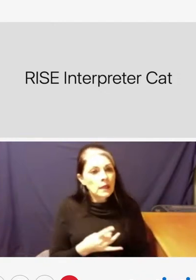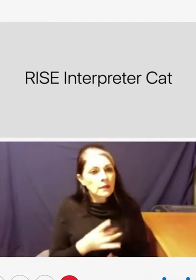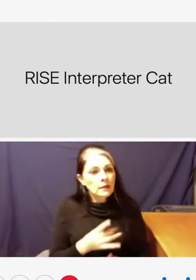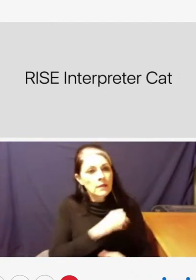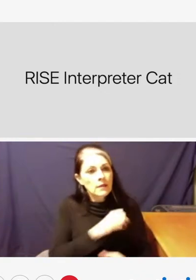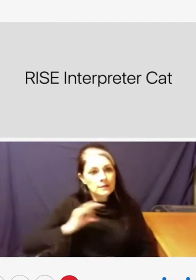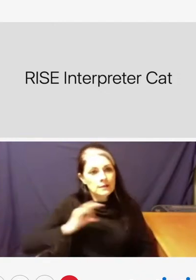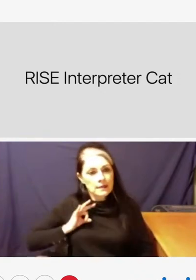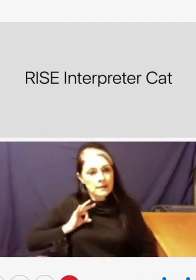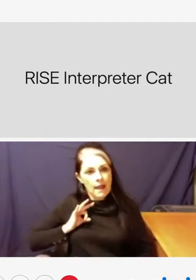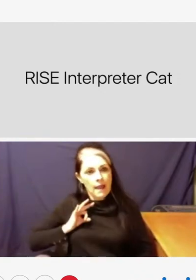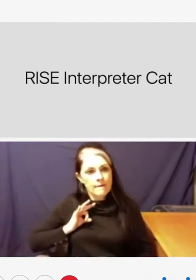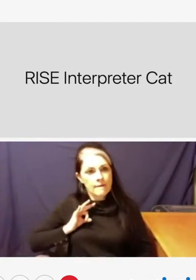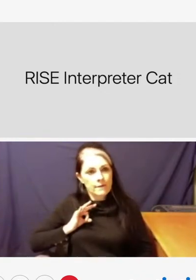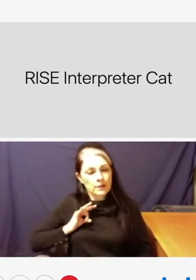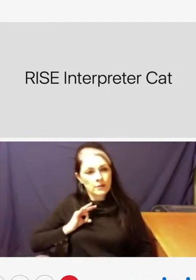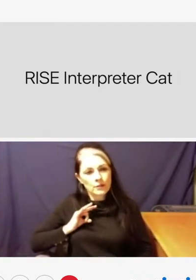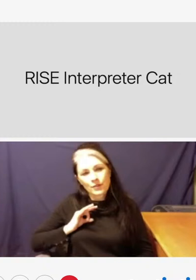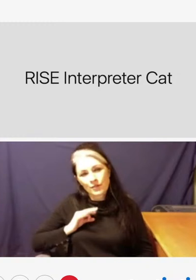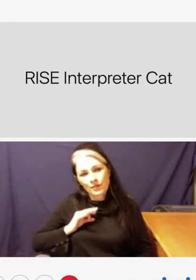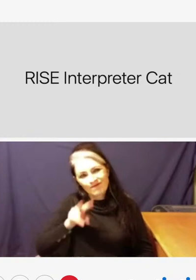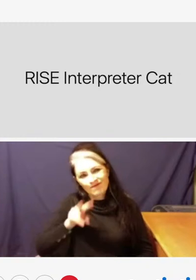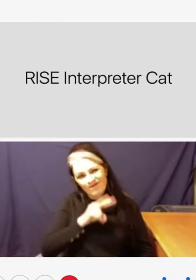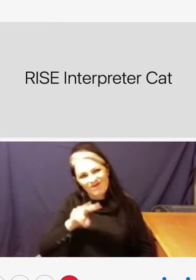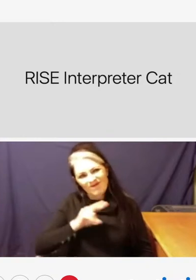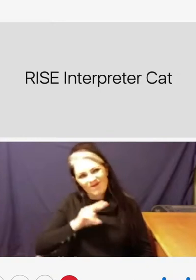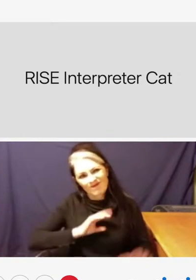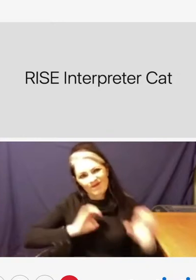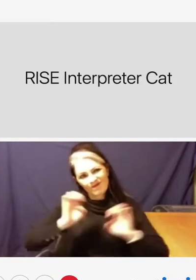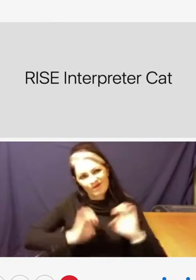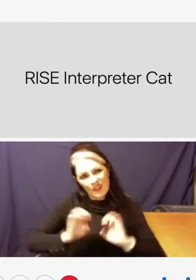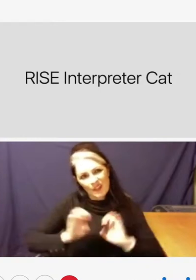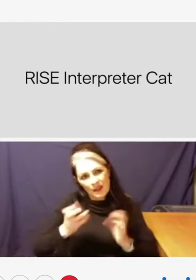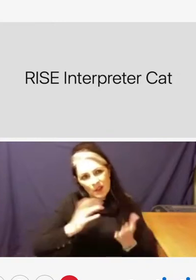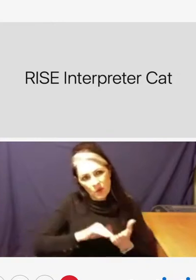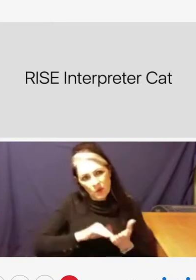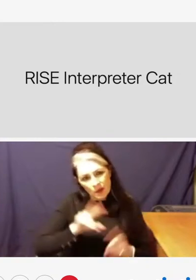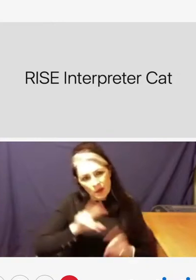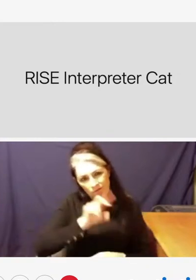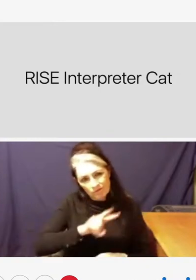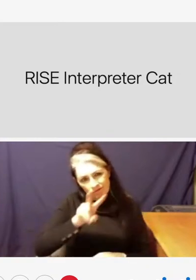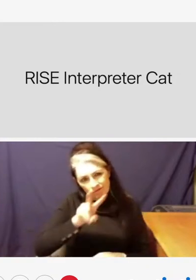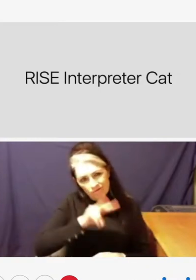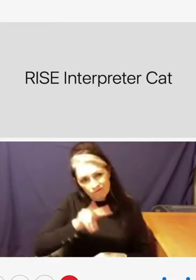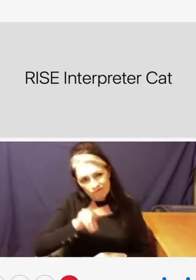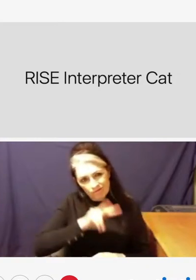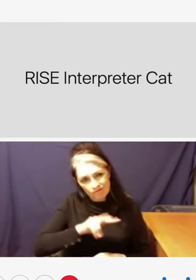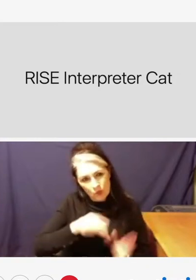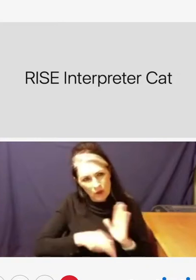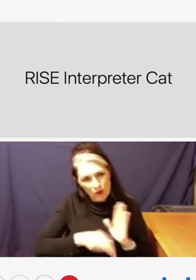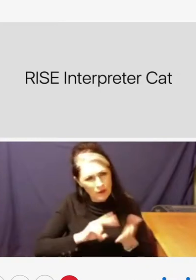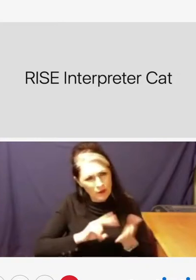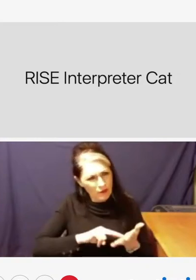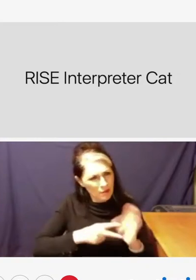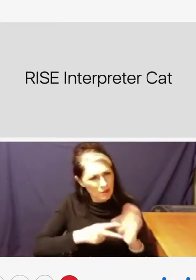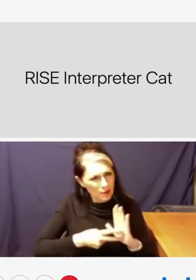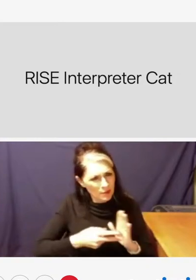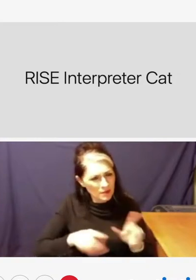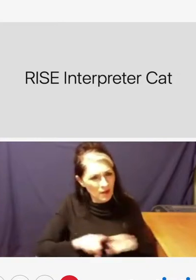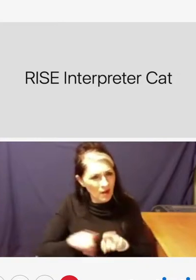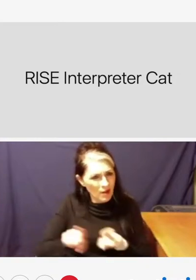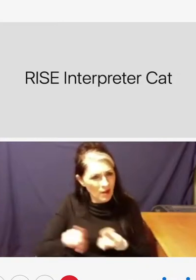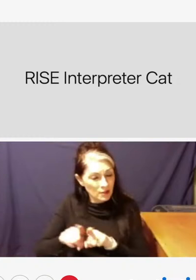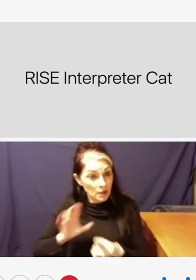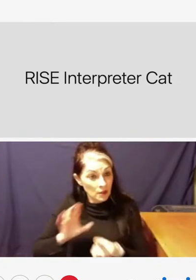reevaluate and um you know and just review the purpose and and also um because ours are clean